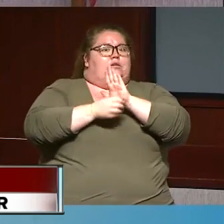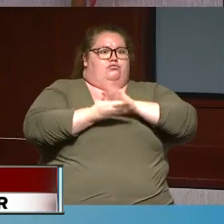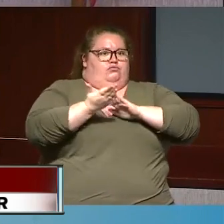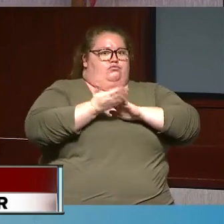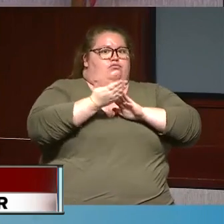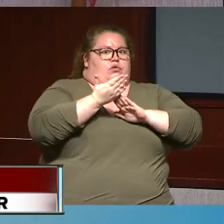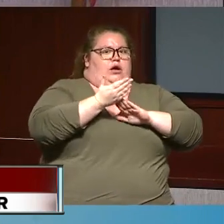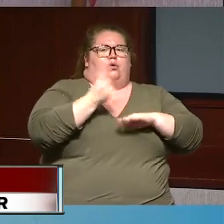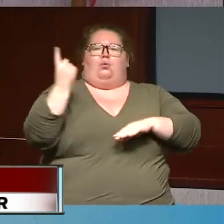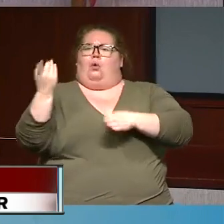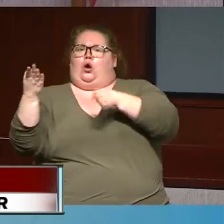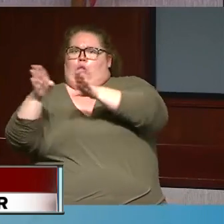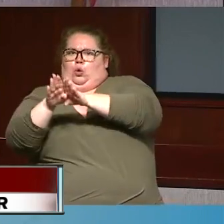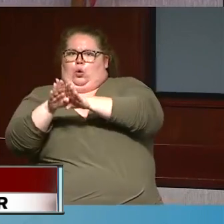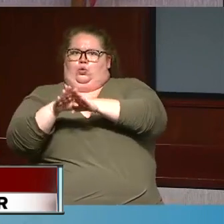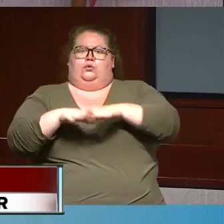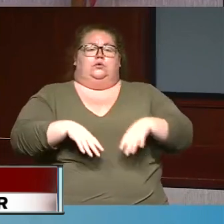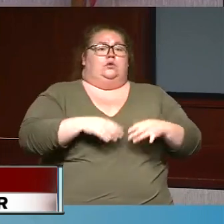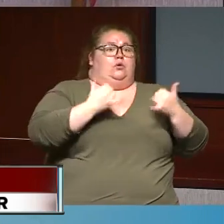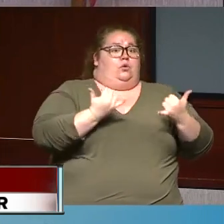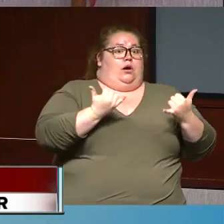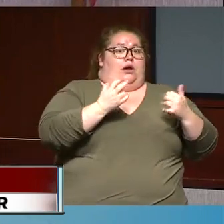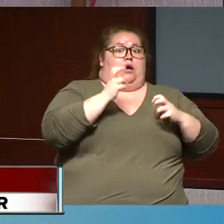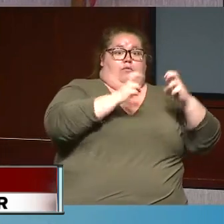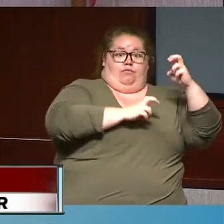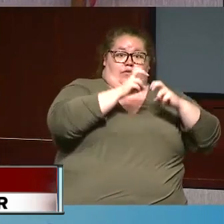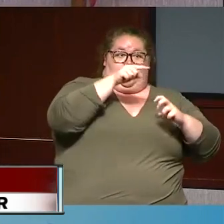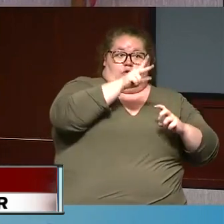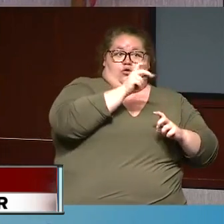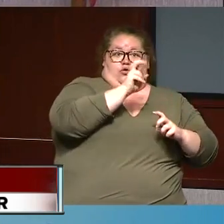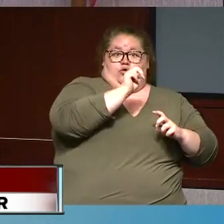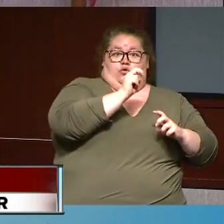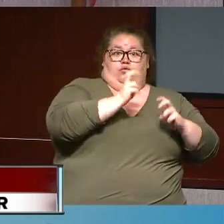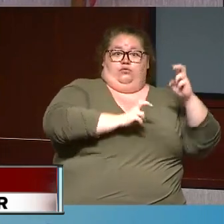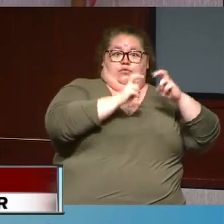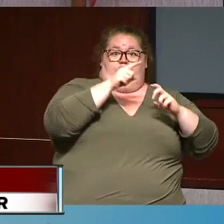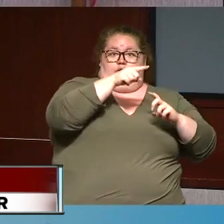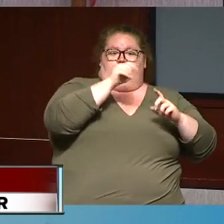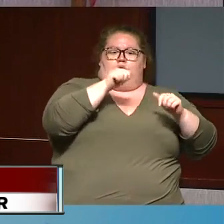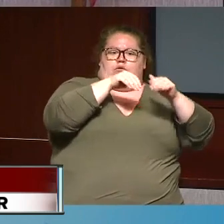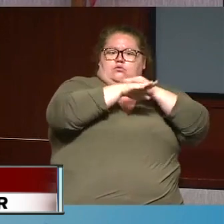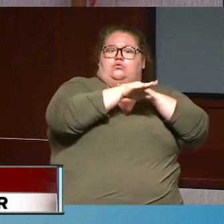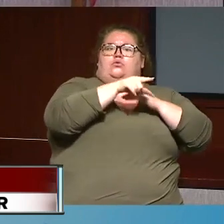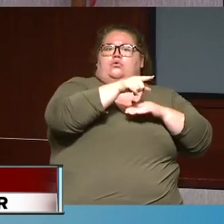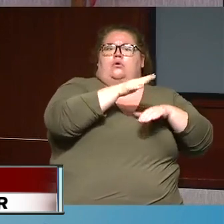has closed. So currently open are the Kern County Fairgrounds. The entrance on that is off of